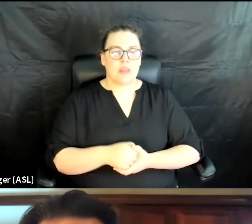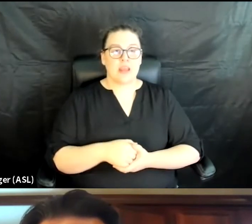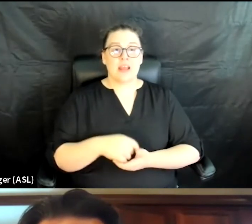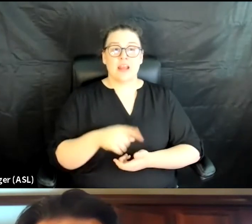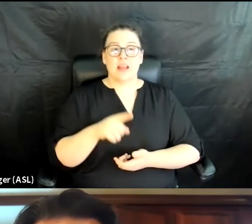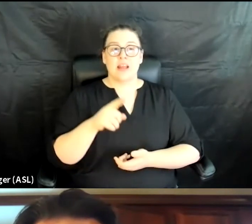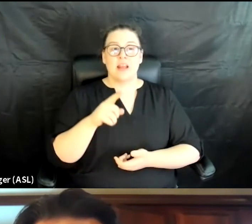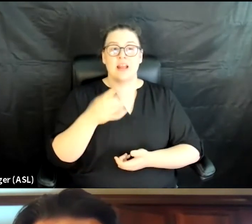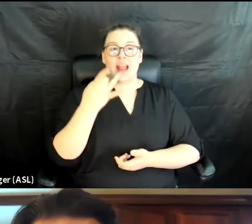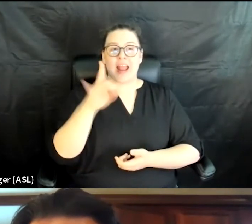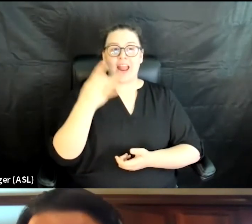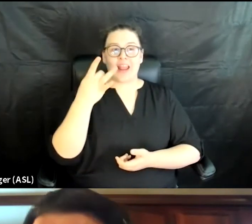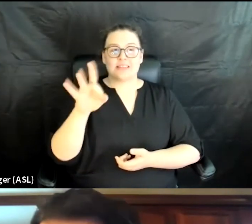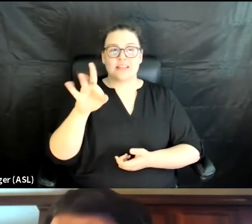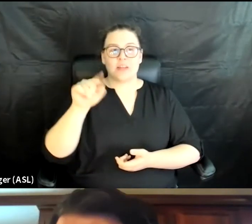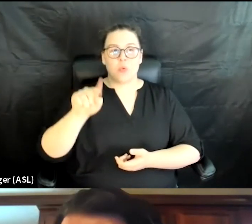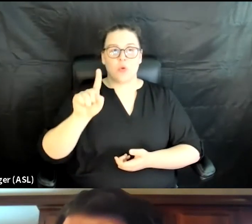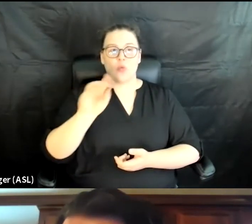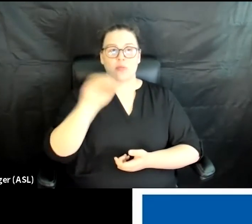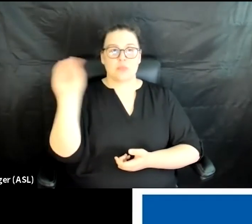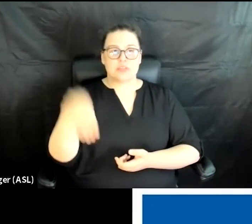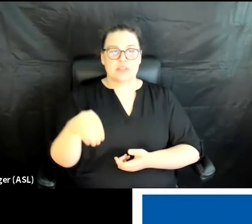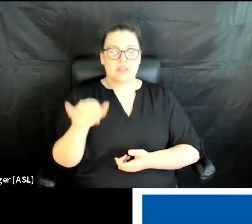18.1%, which equates to